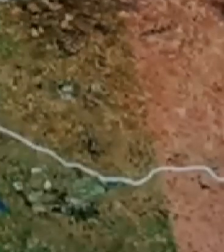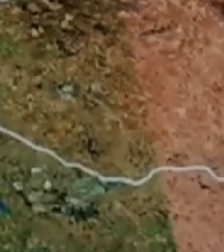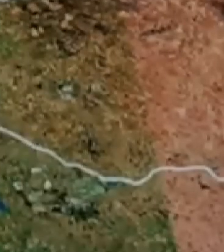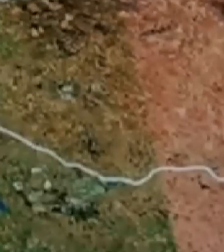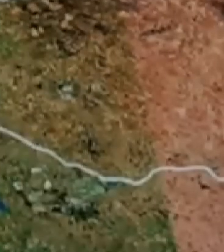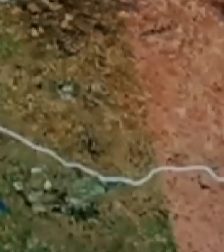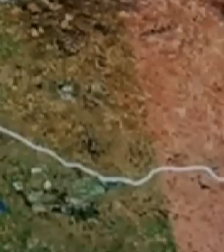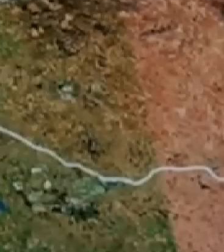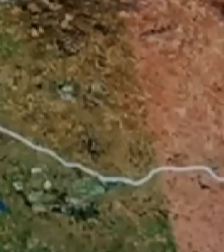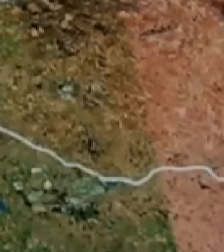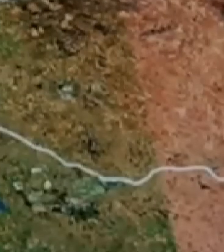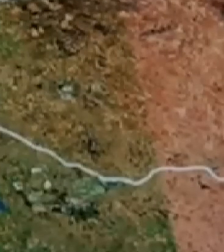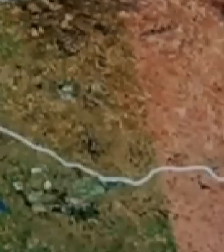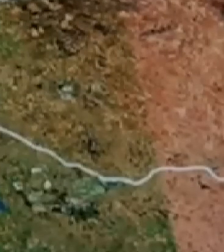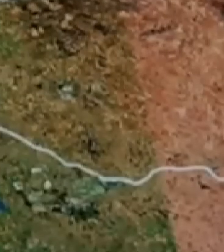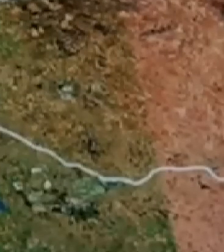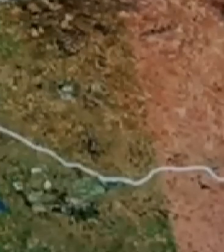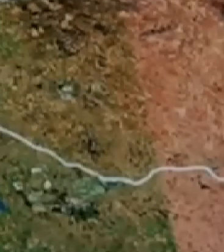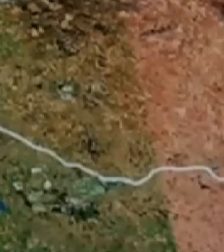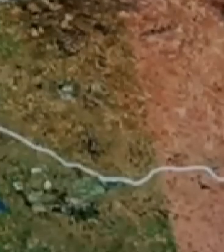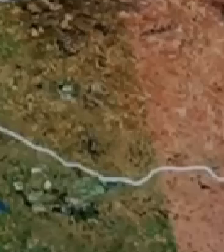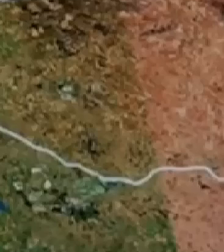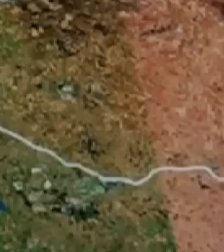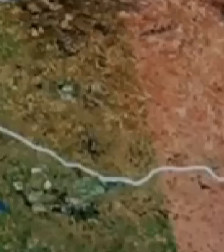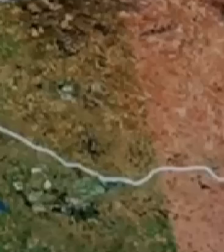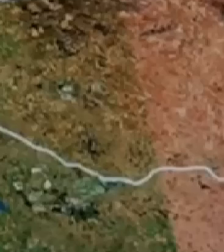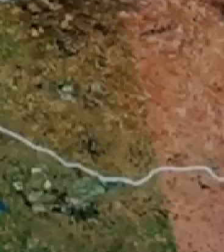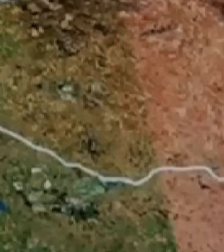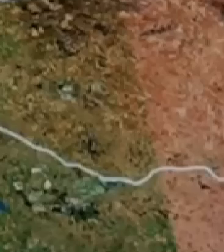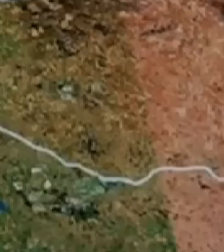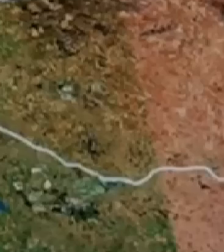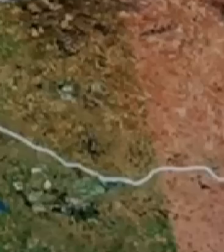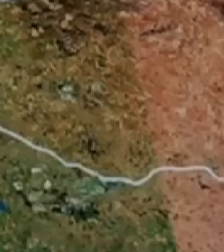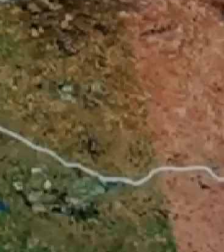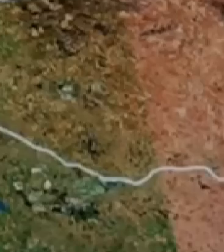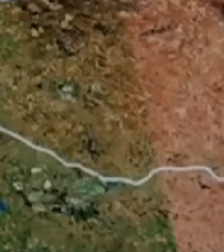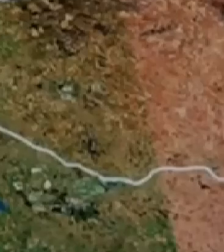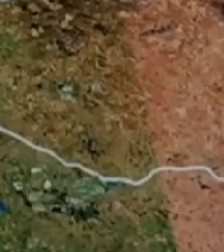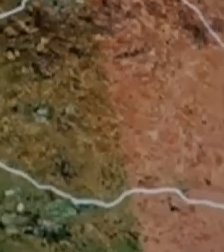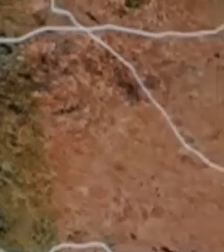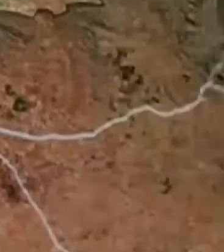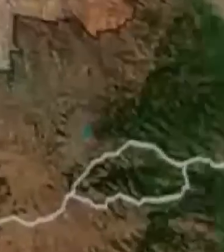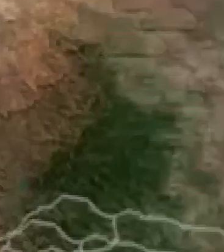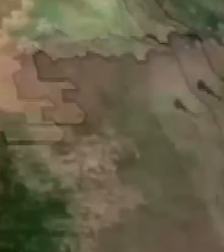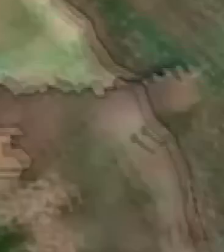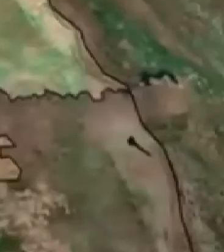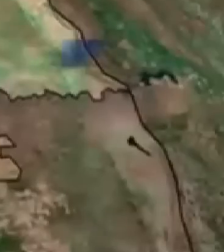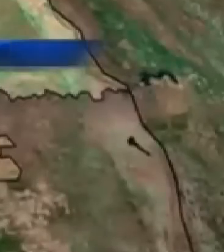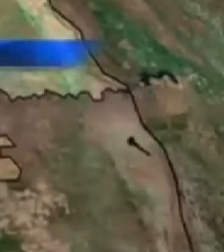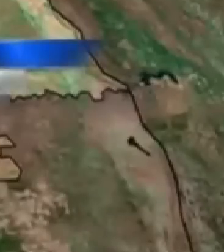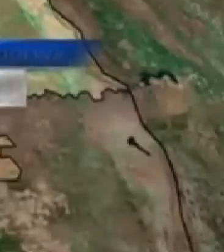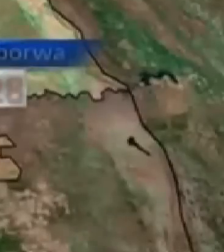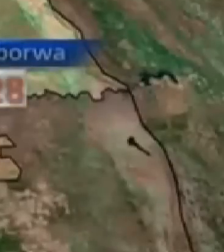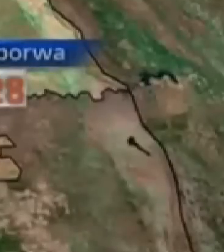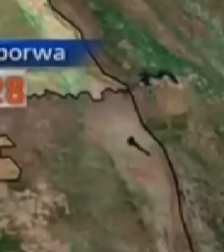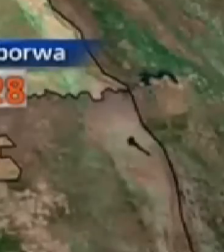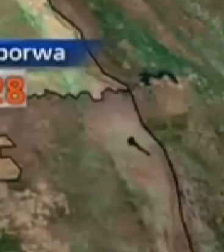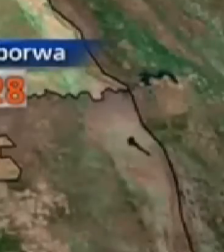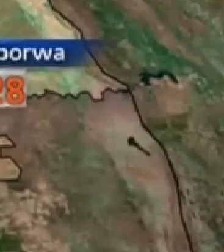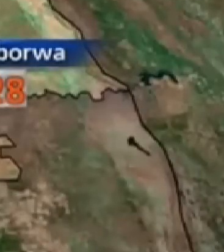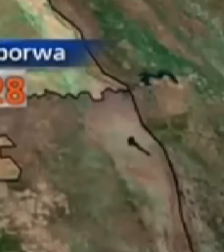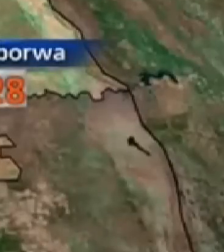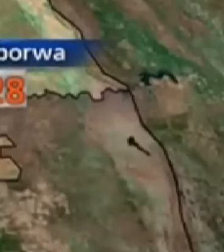ka tlase fela ho mashome a mabedi a metso e mehlala ka ofela Johannesburg le ona Pretoria tshwarbo mle re hlokomela re teng o tla hlophole ka mafatsana a tseleng a duma re shebele boholo ba